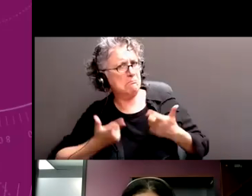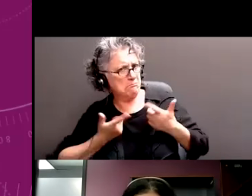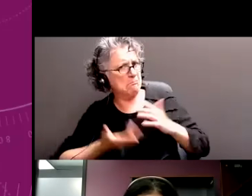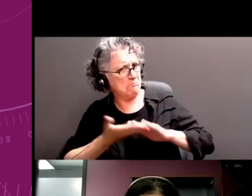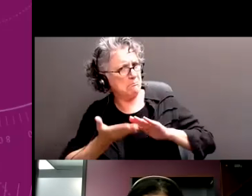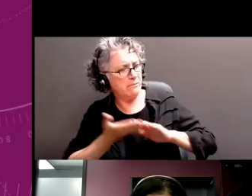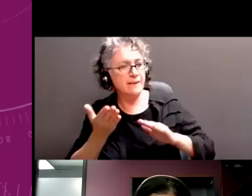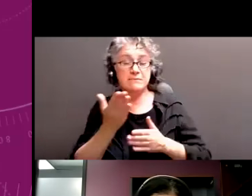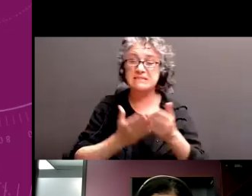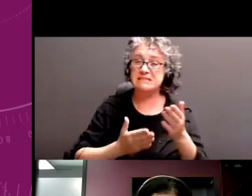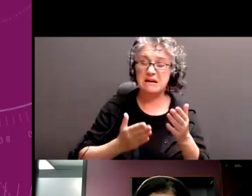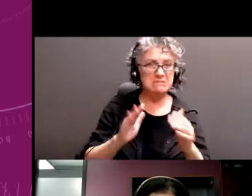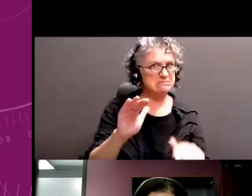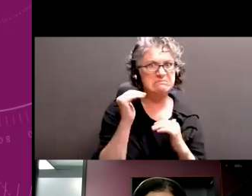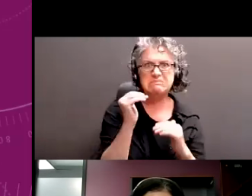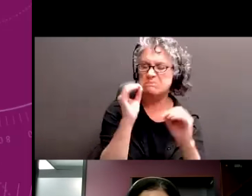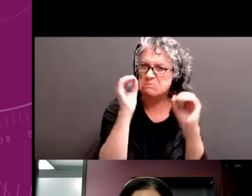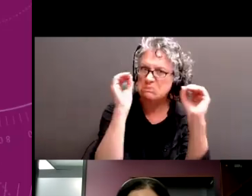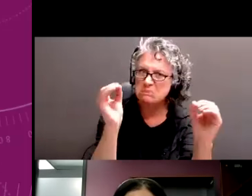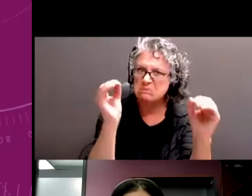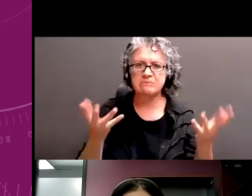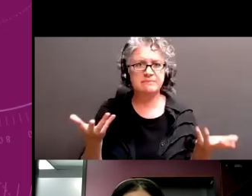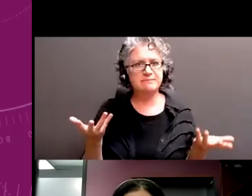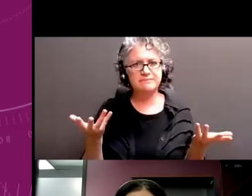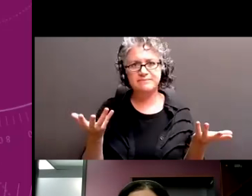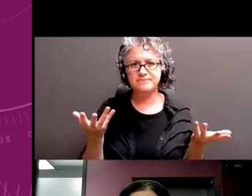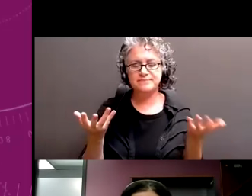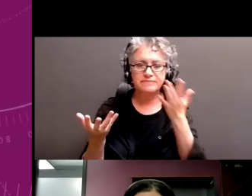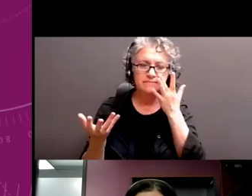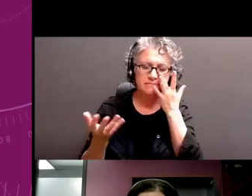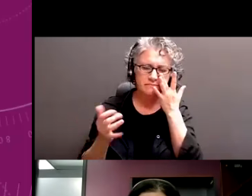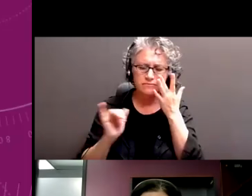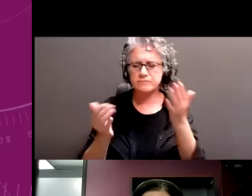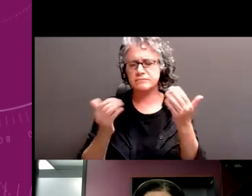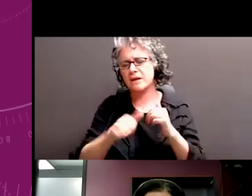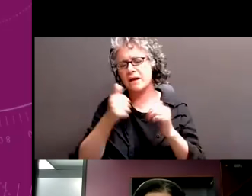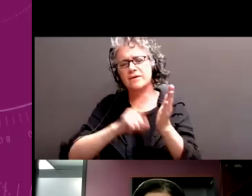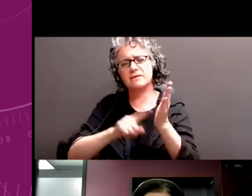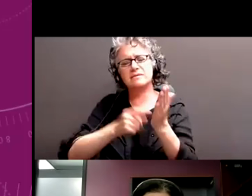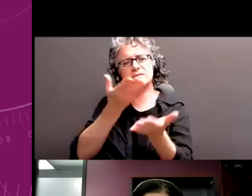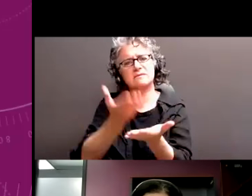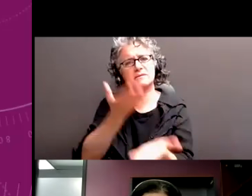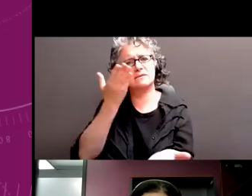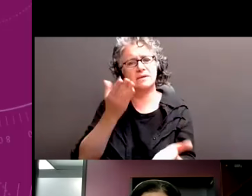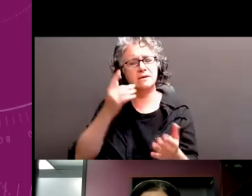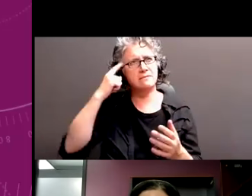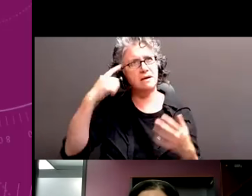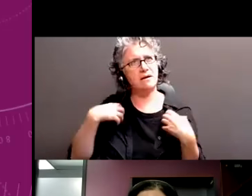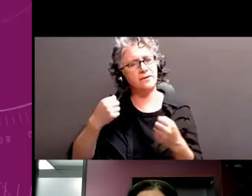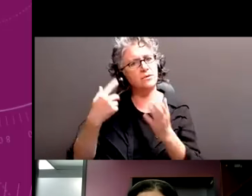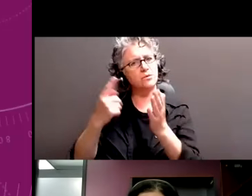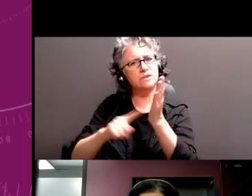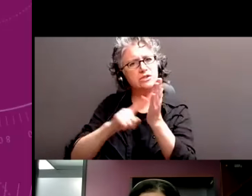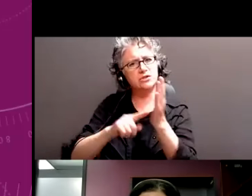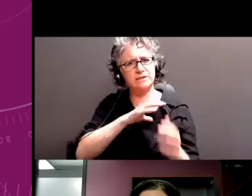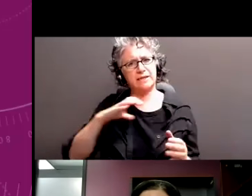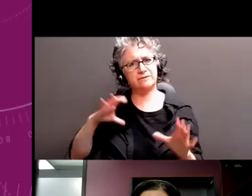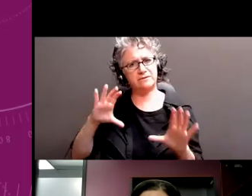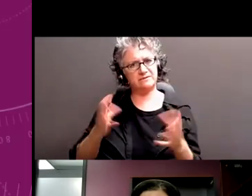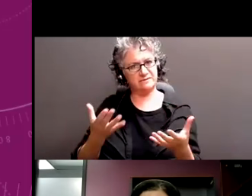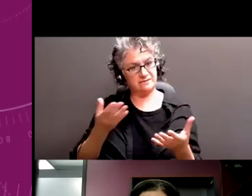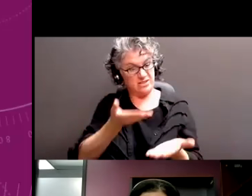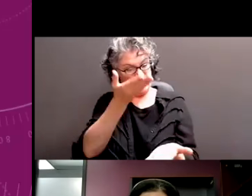been impacted. And then there was a study done by the Mental Health Research Council that showed that there were increased rates